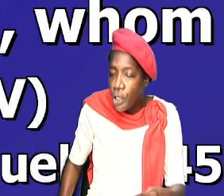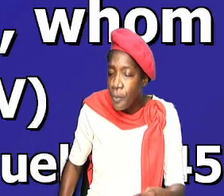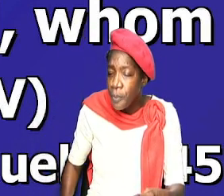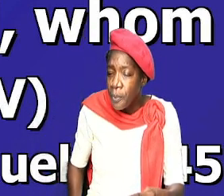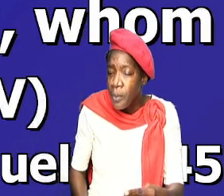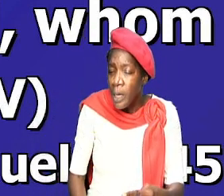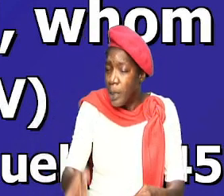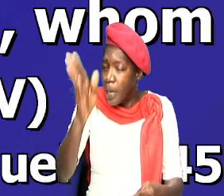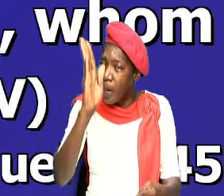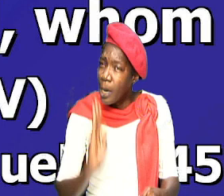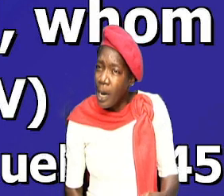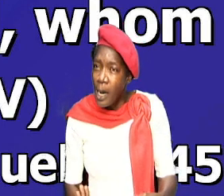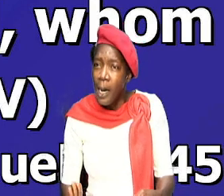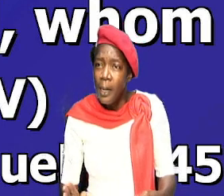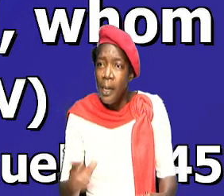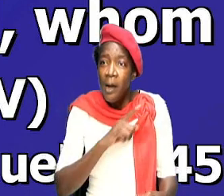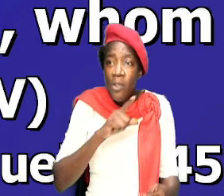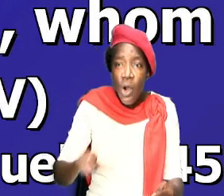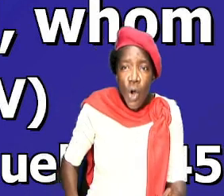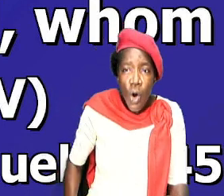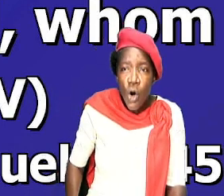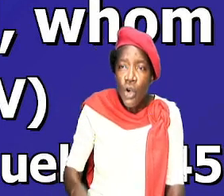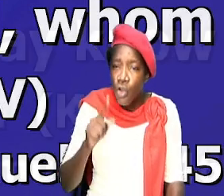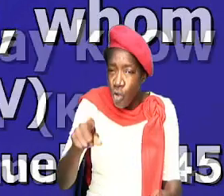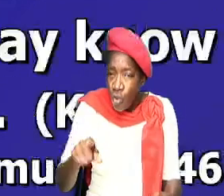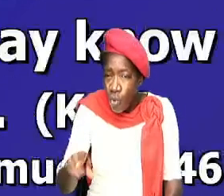whom thou hast defied.